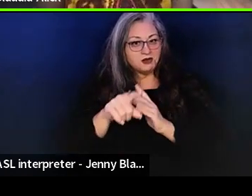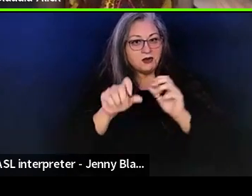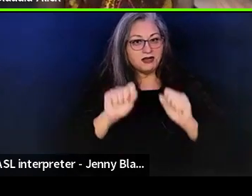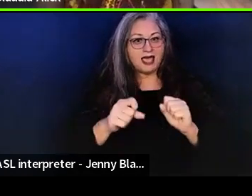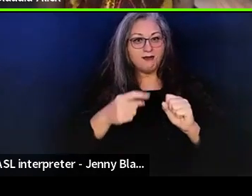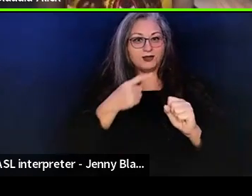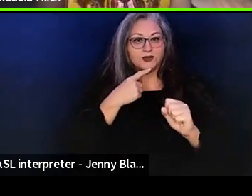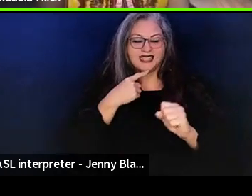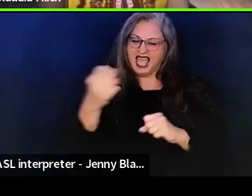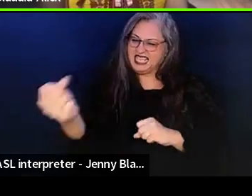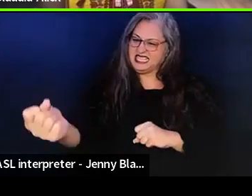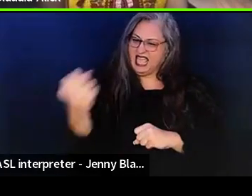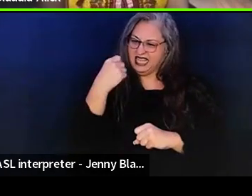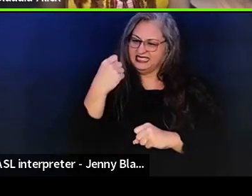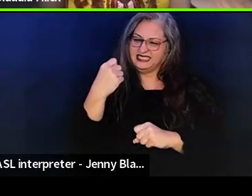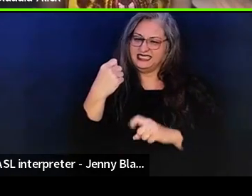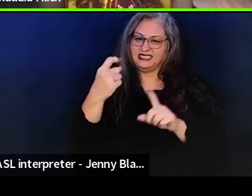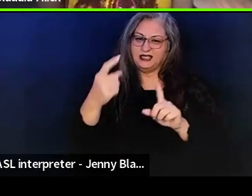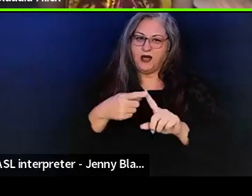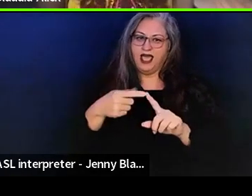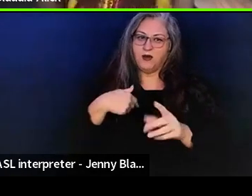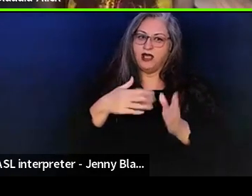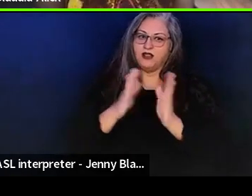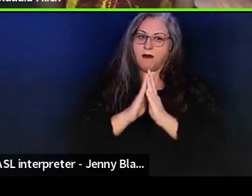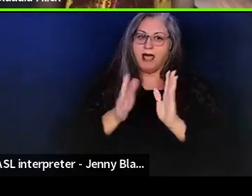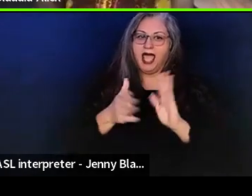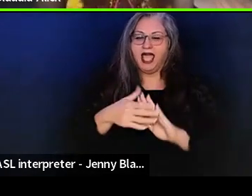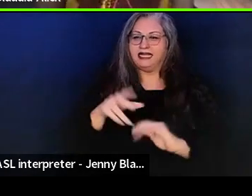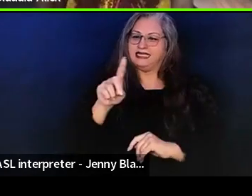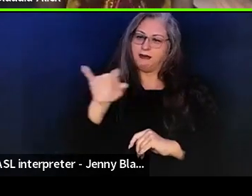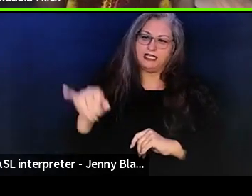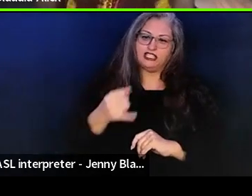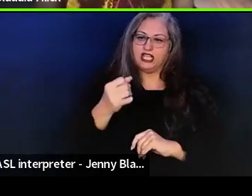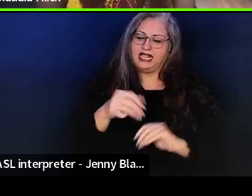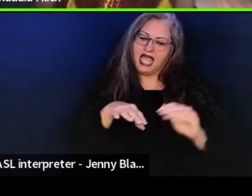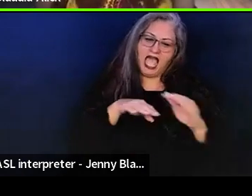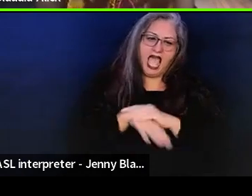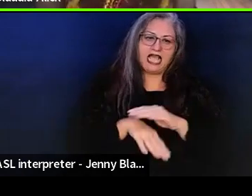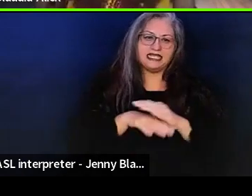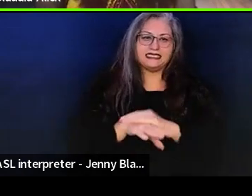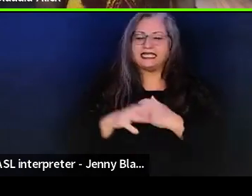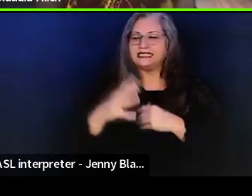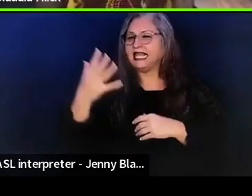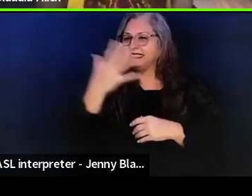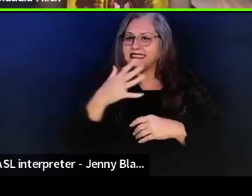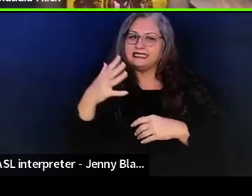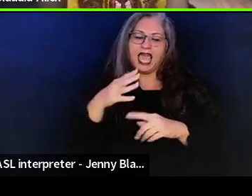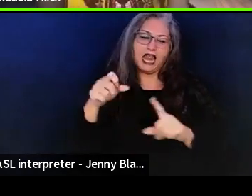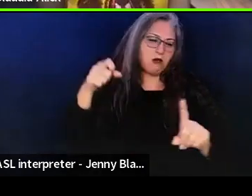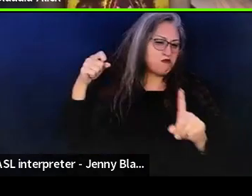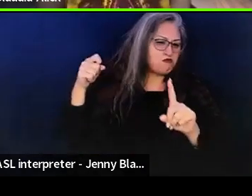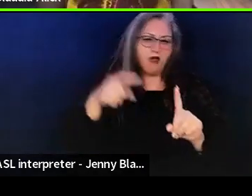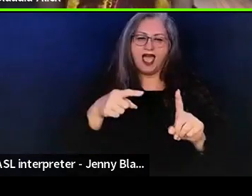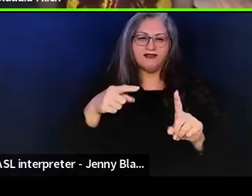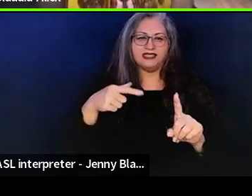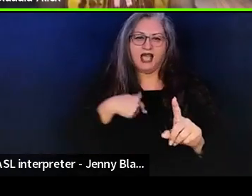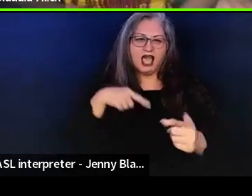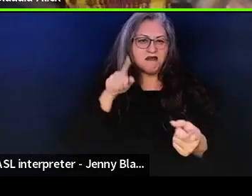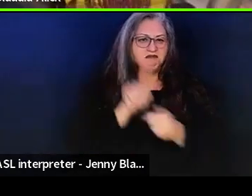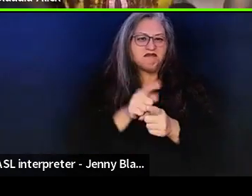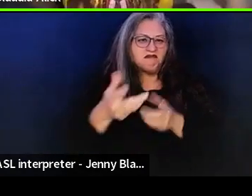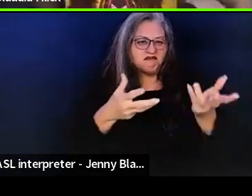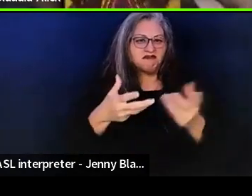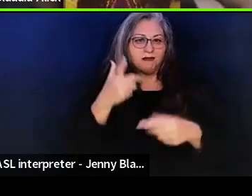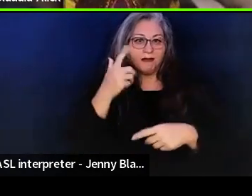say yes to the disability justice access aesthetic provocations I came to you with.